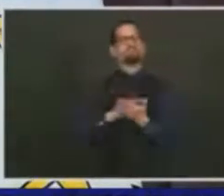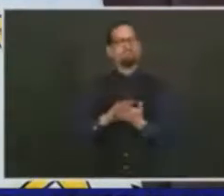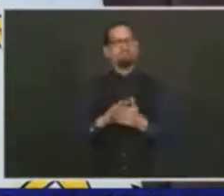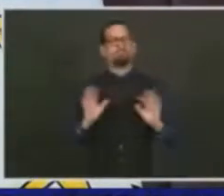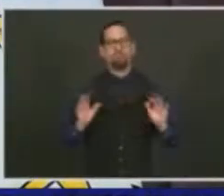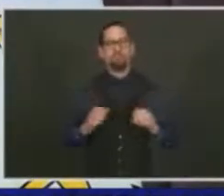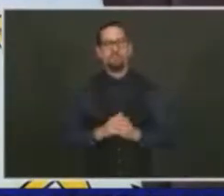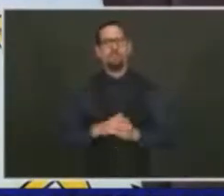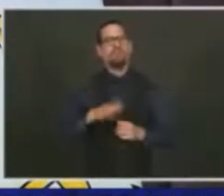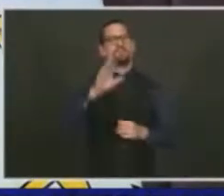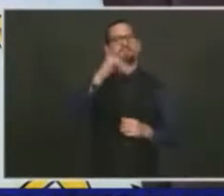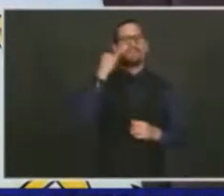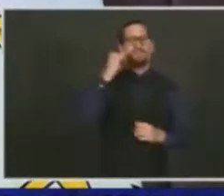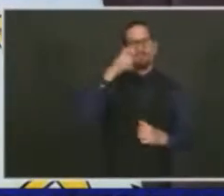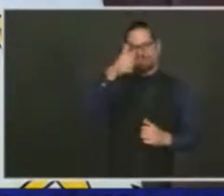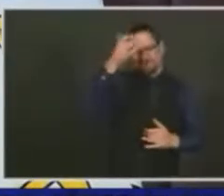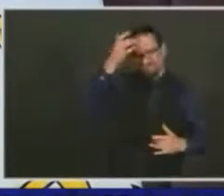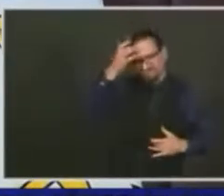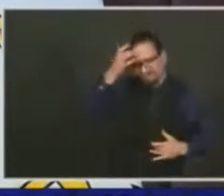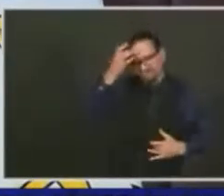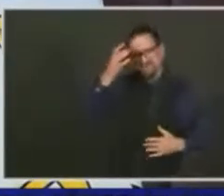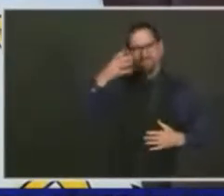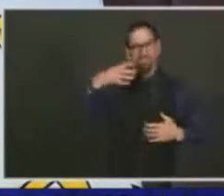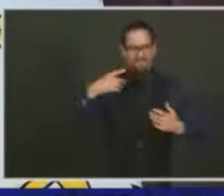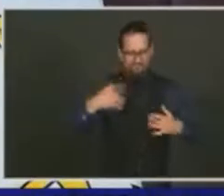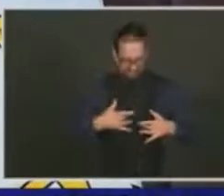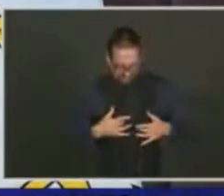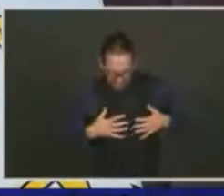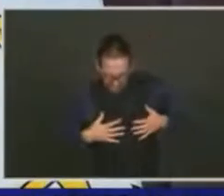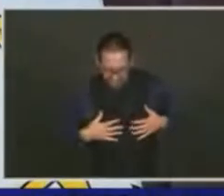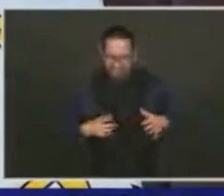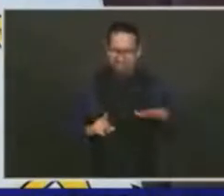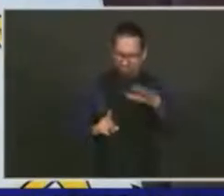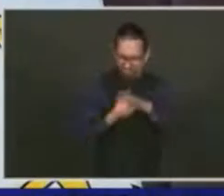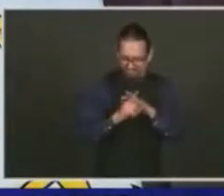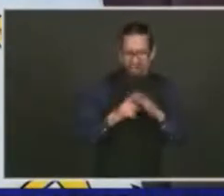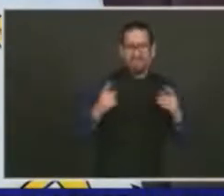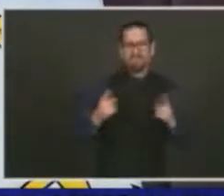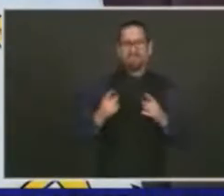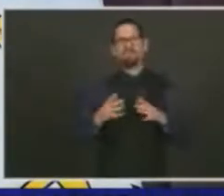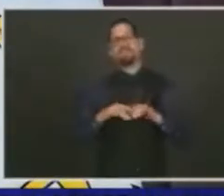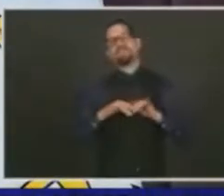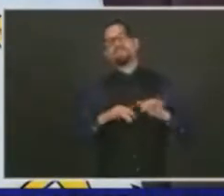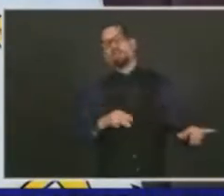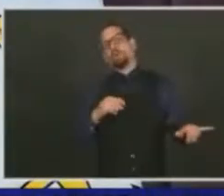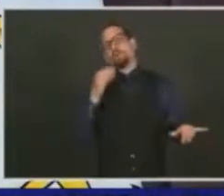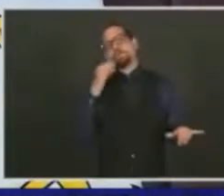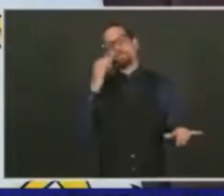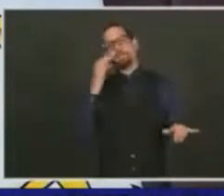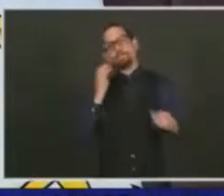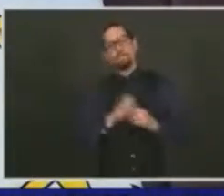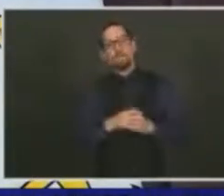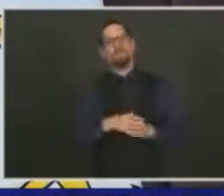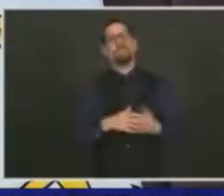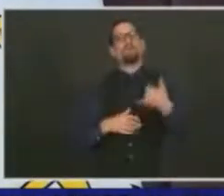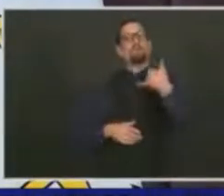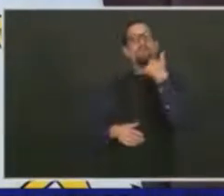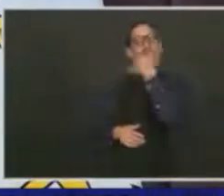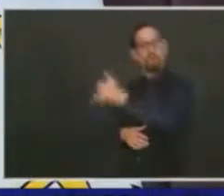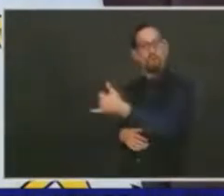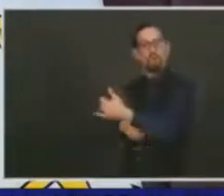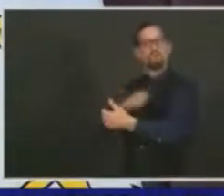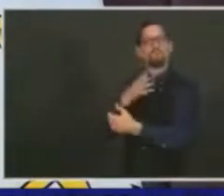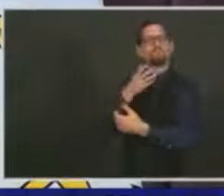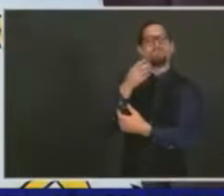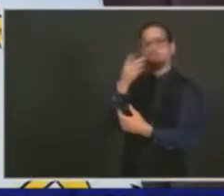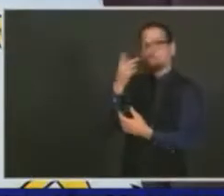home, and you can tell the close context around you that that has occurred. While you're waiting to hear from us,